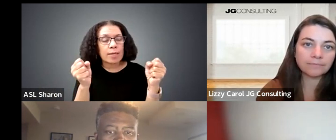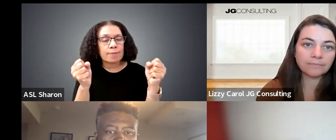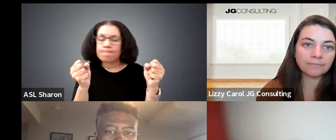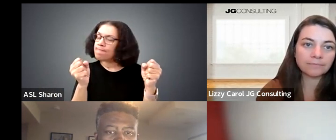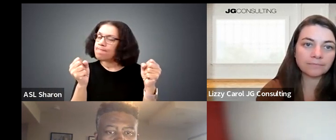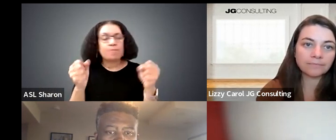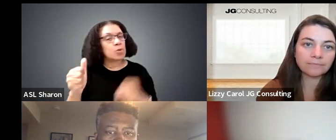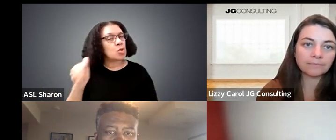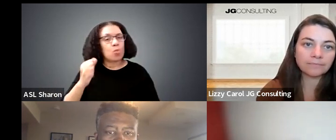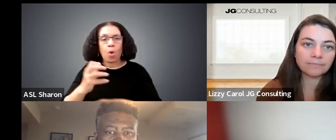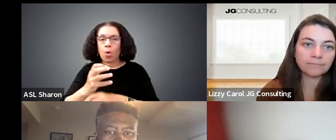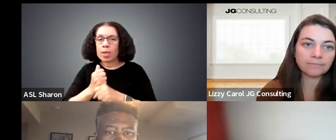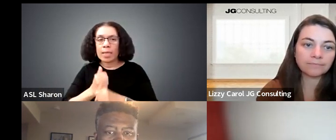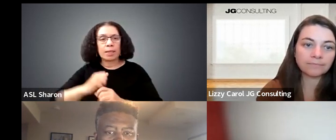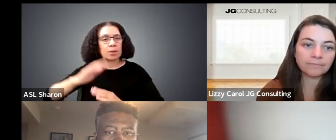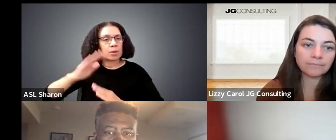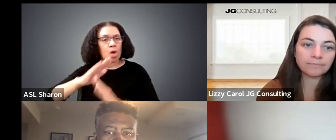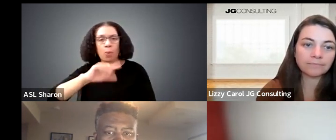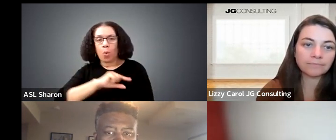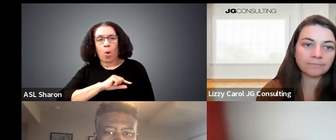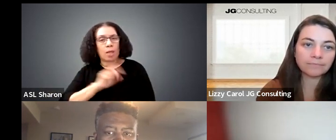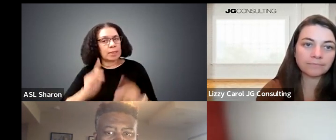violated. I can't stress that enough.